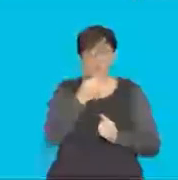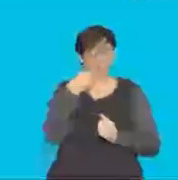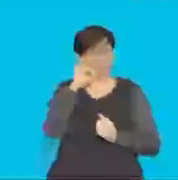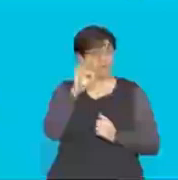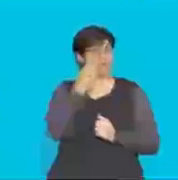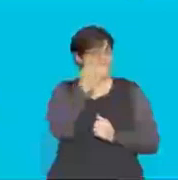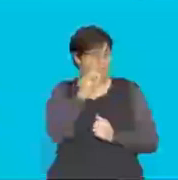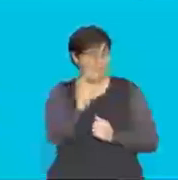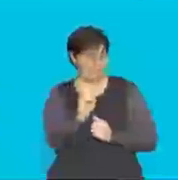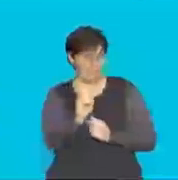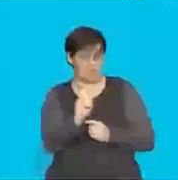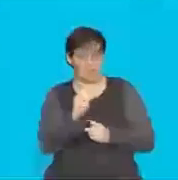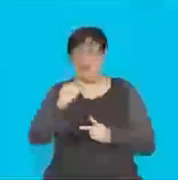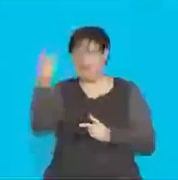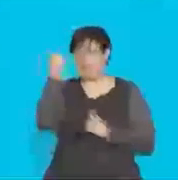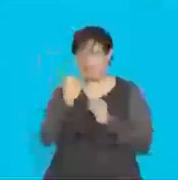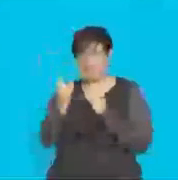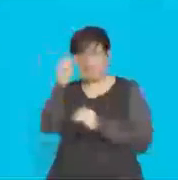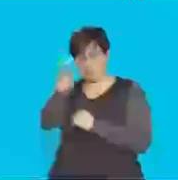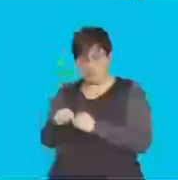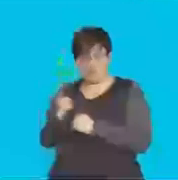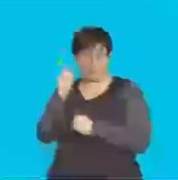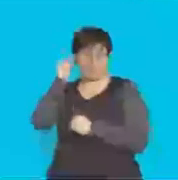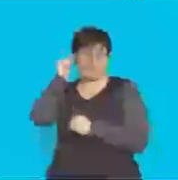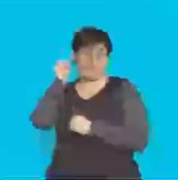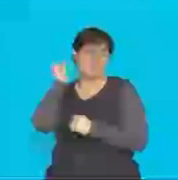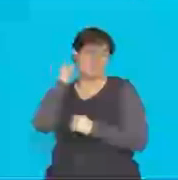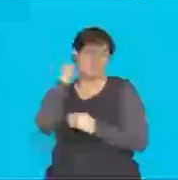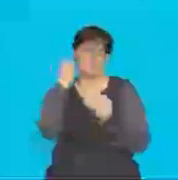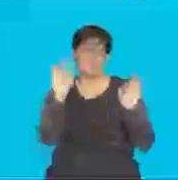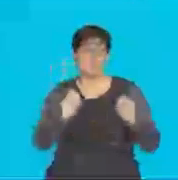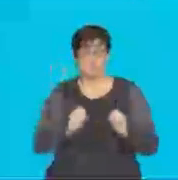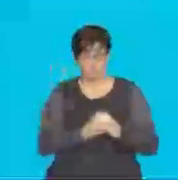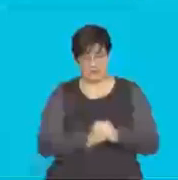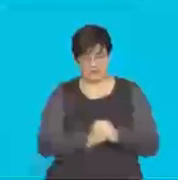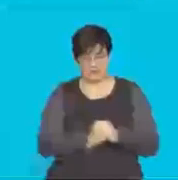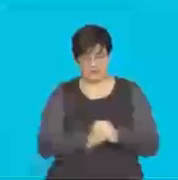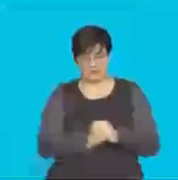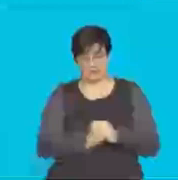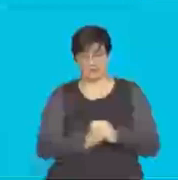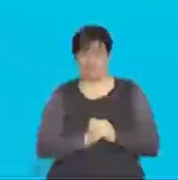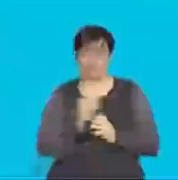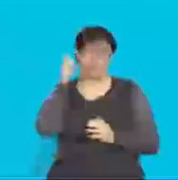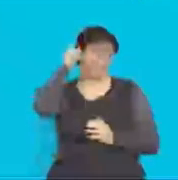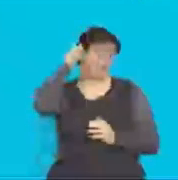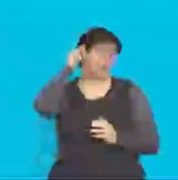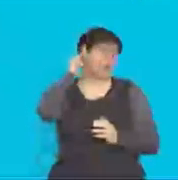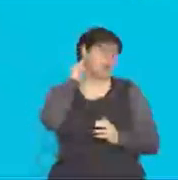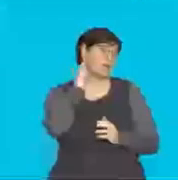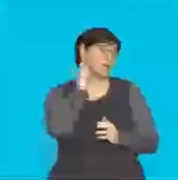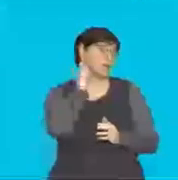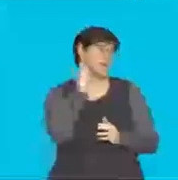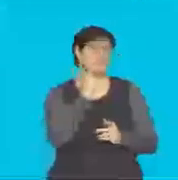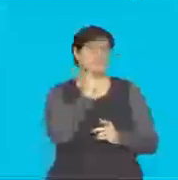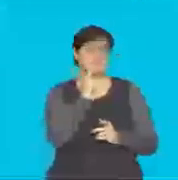closer, it's slightly free. In other individuals, you'll find that the pinna is attached to the kind of the cheekbone here. And